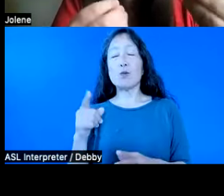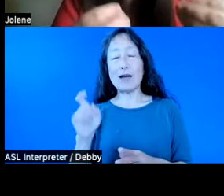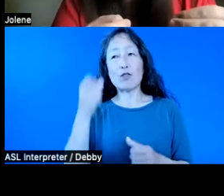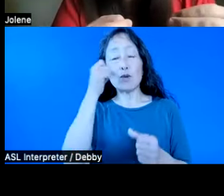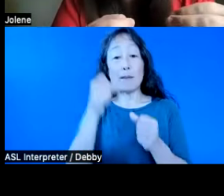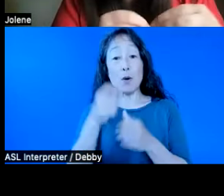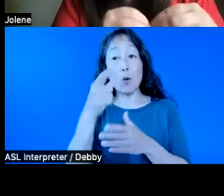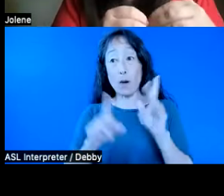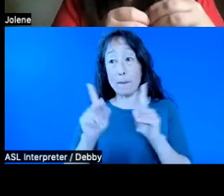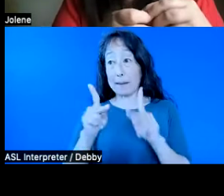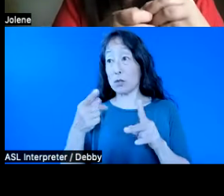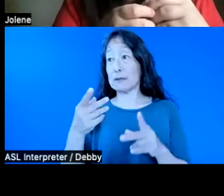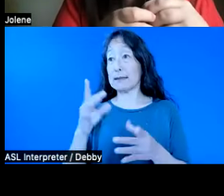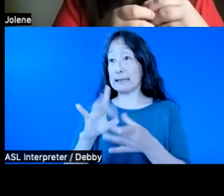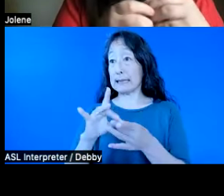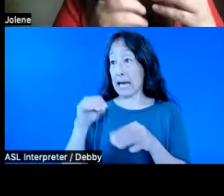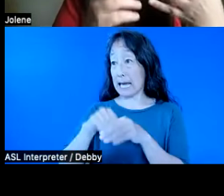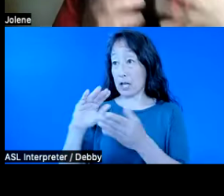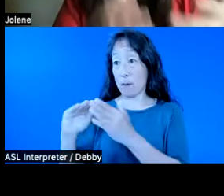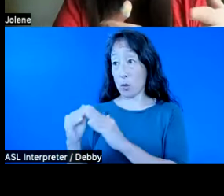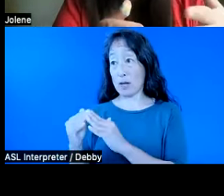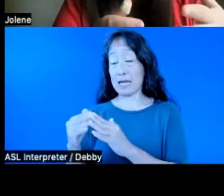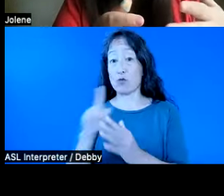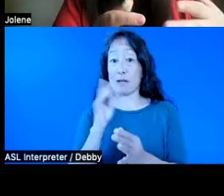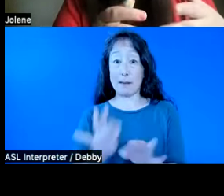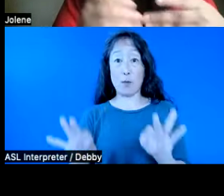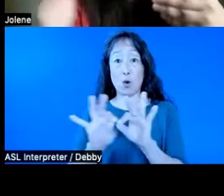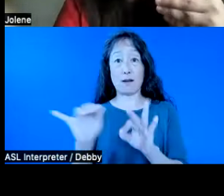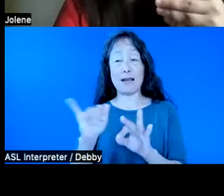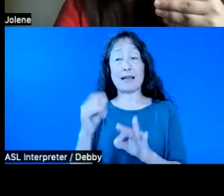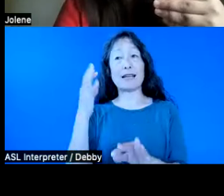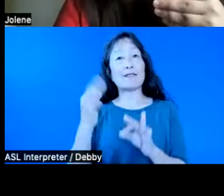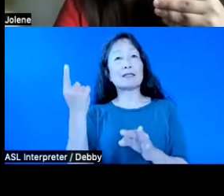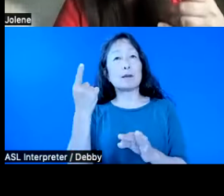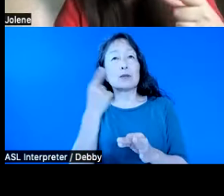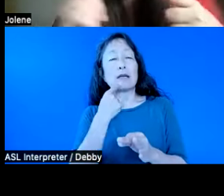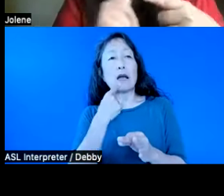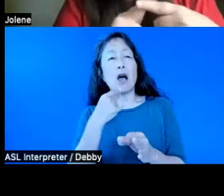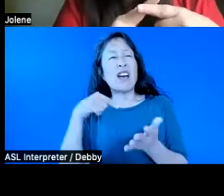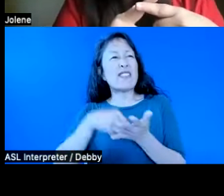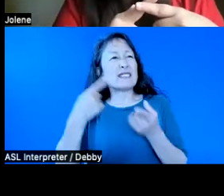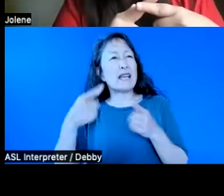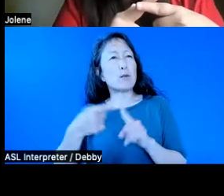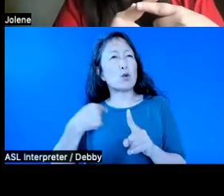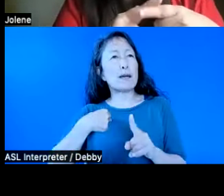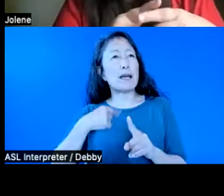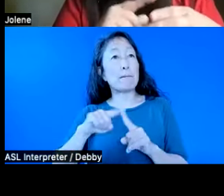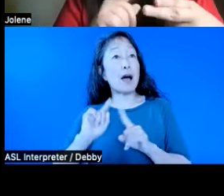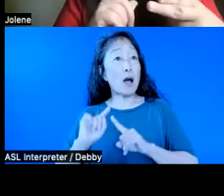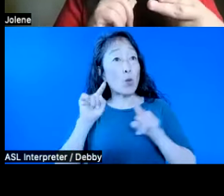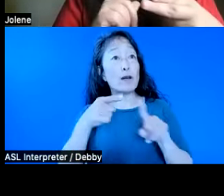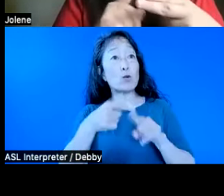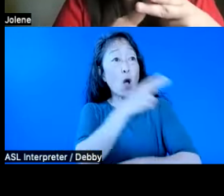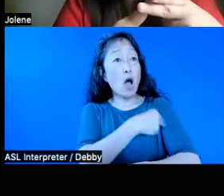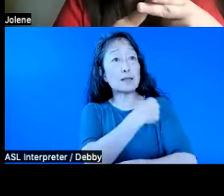so important, because if somebody heard, hey, you know, this is what happened to me, but when I went to the hospital, I had an advocate there who supported me. I